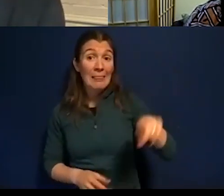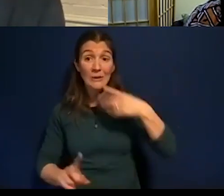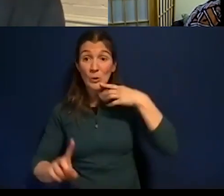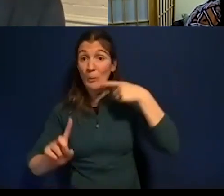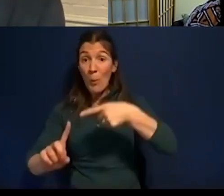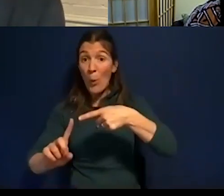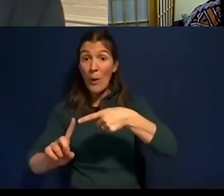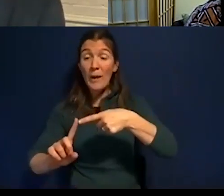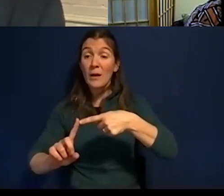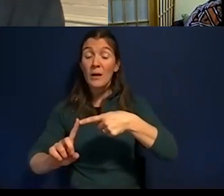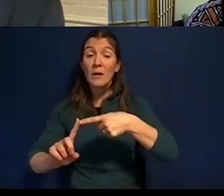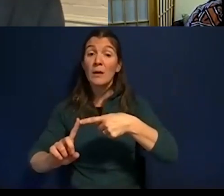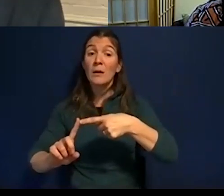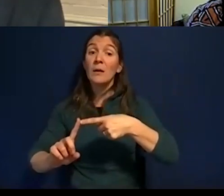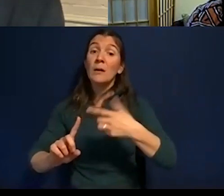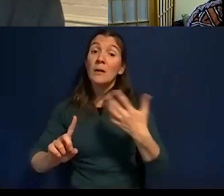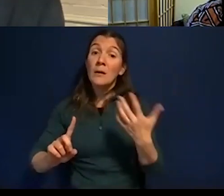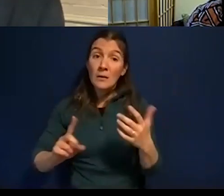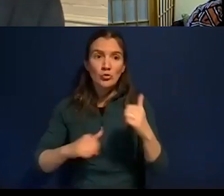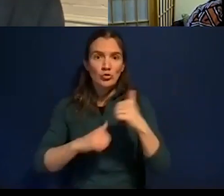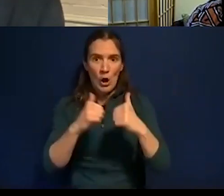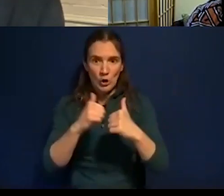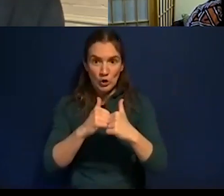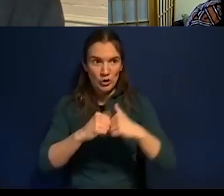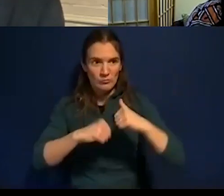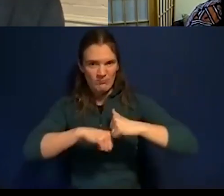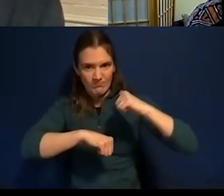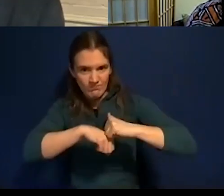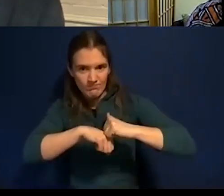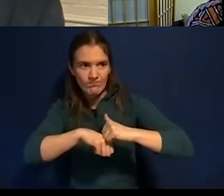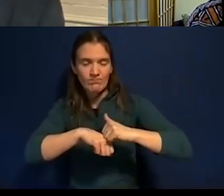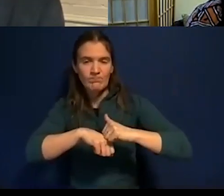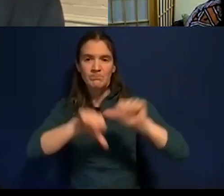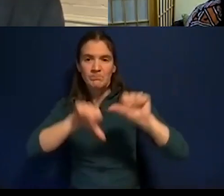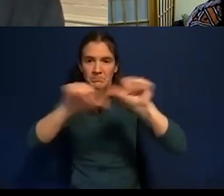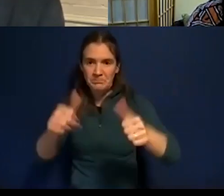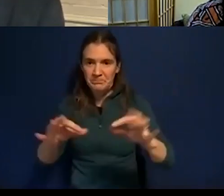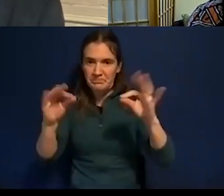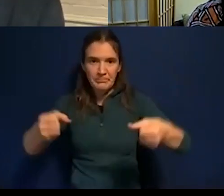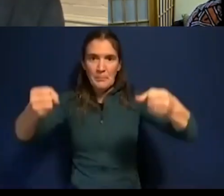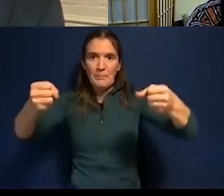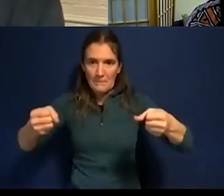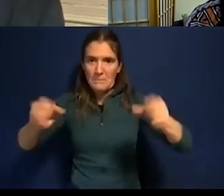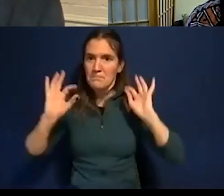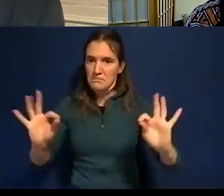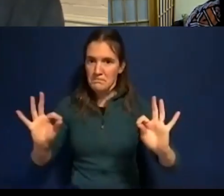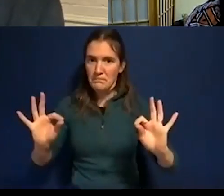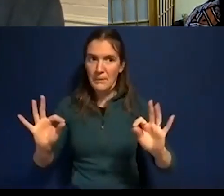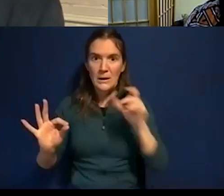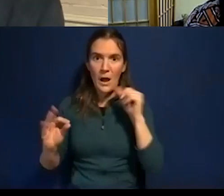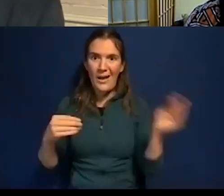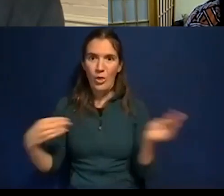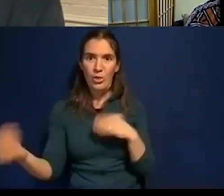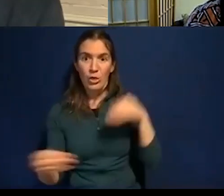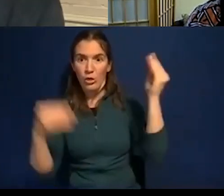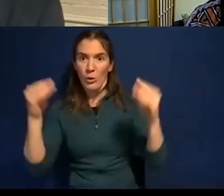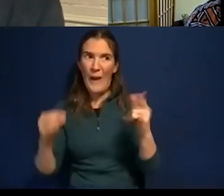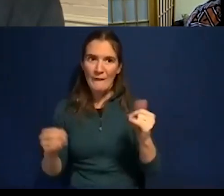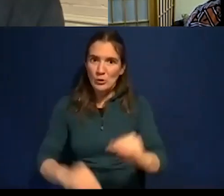you know, making sure that the structural kind of aspects of it are, you know, totally something that we are happy with